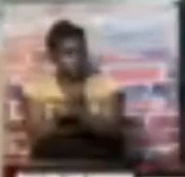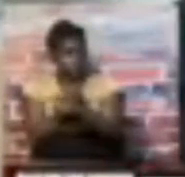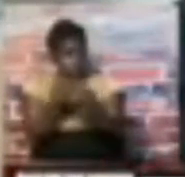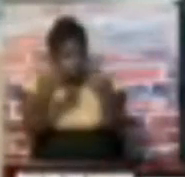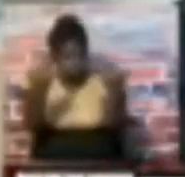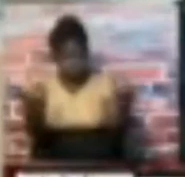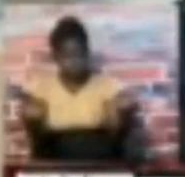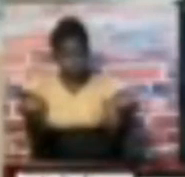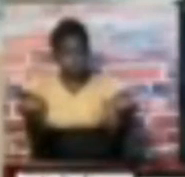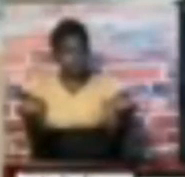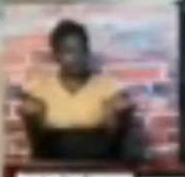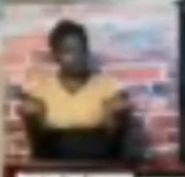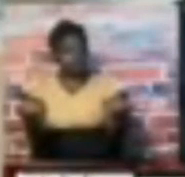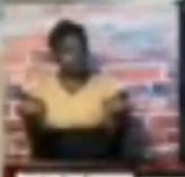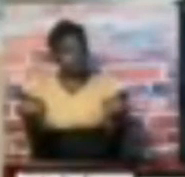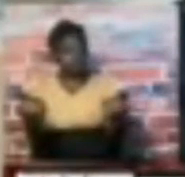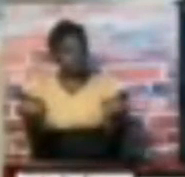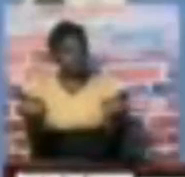Now, for